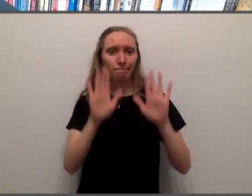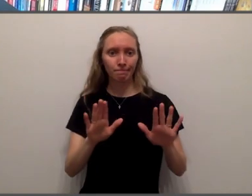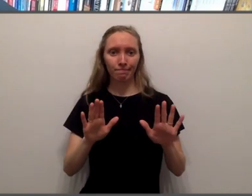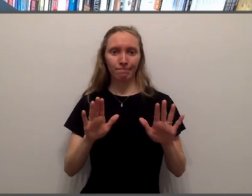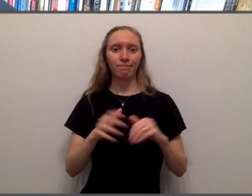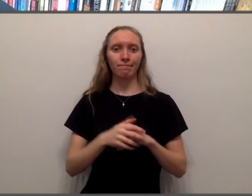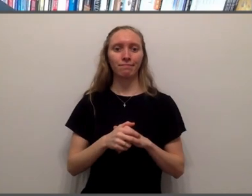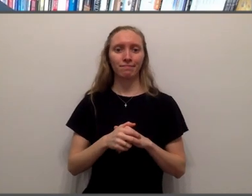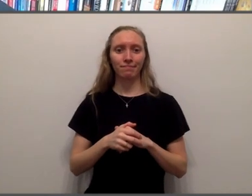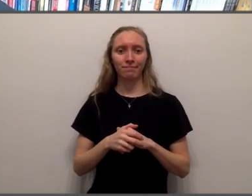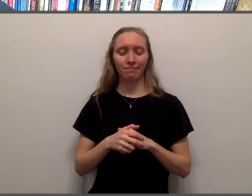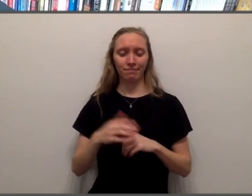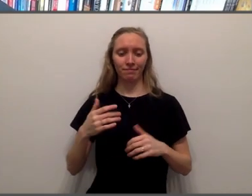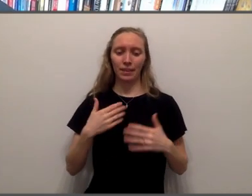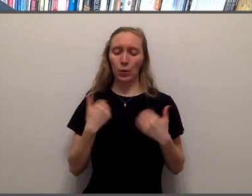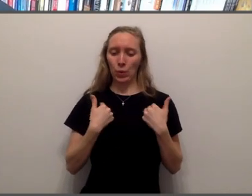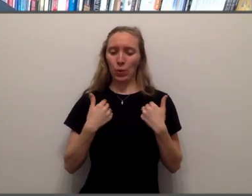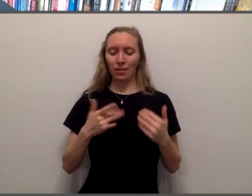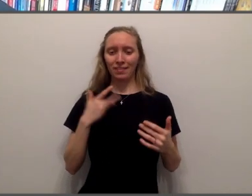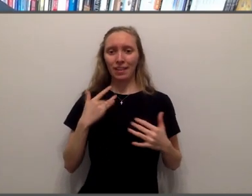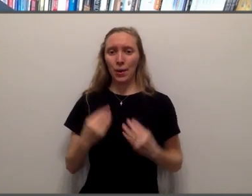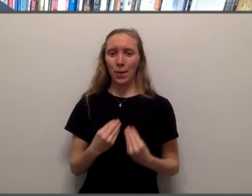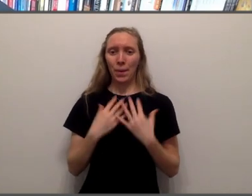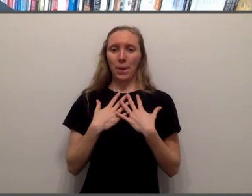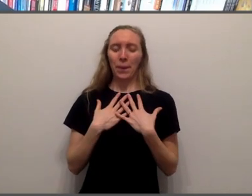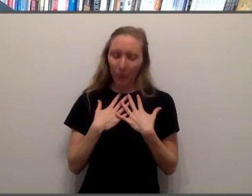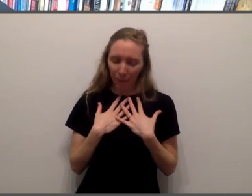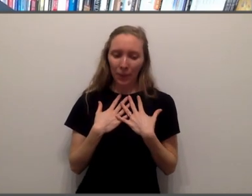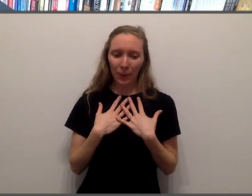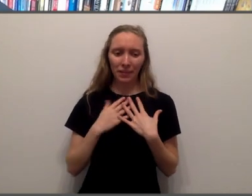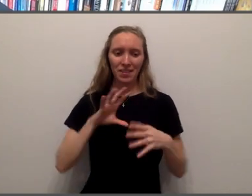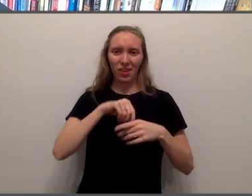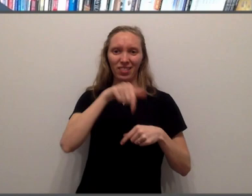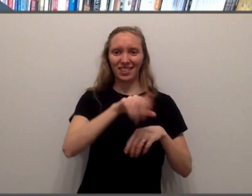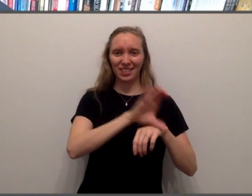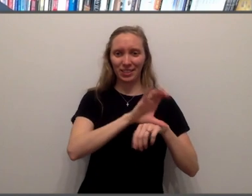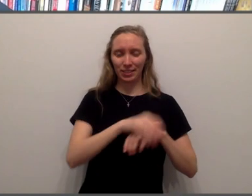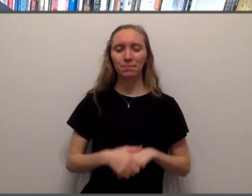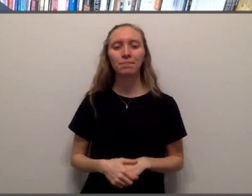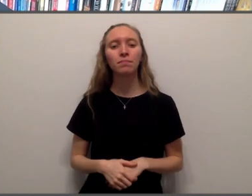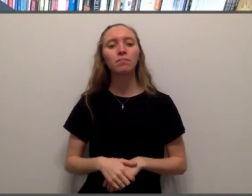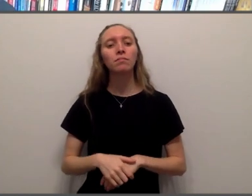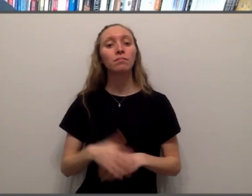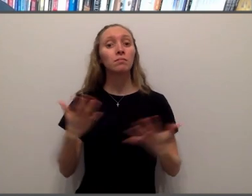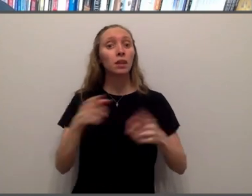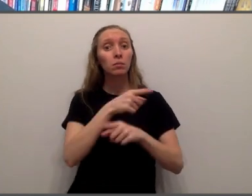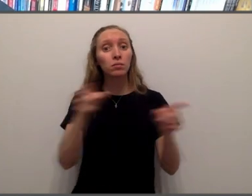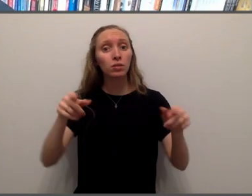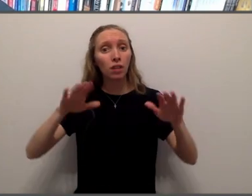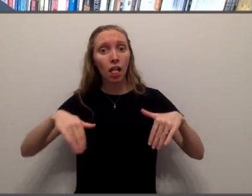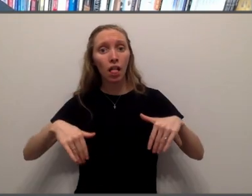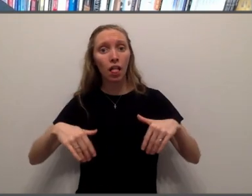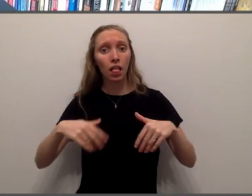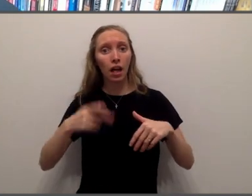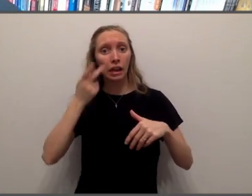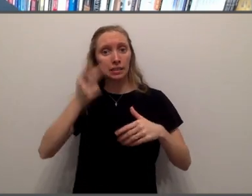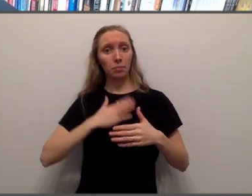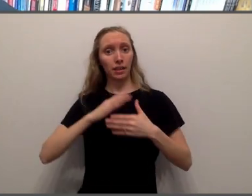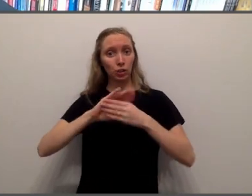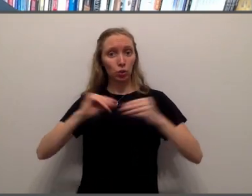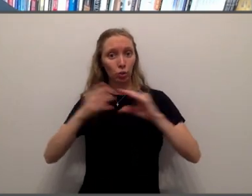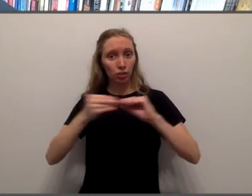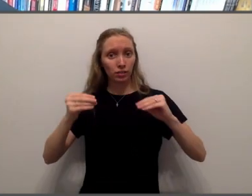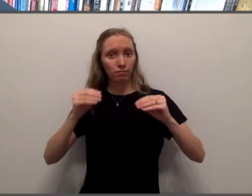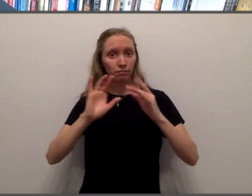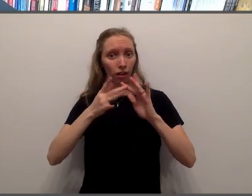of. So many of you may have never seen or heard my story online, and some of you perhaps have heard or seen